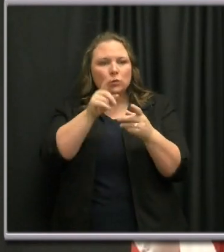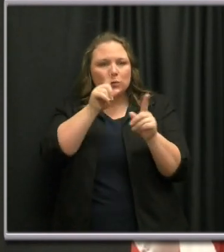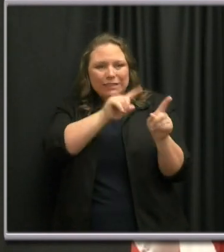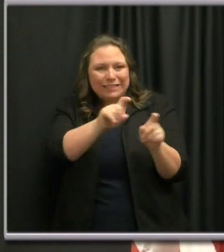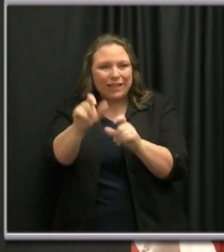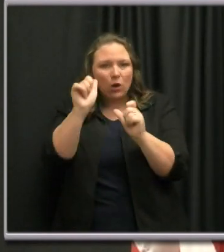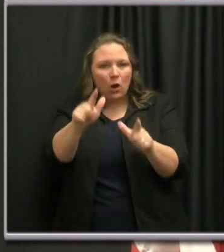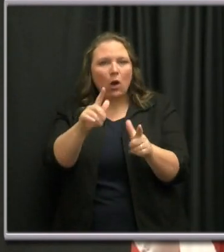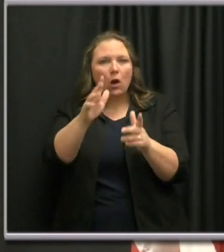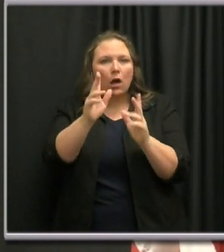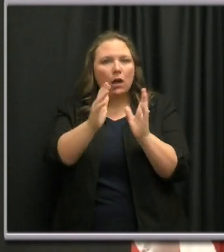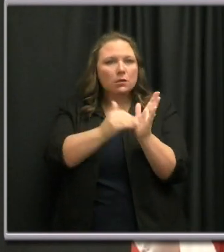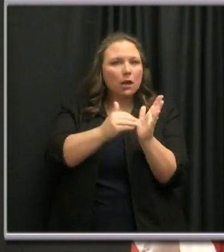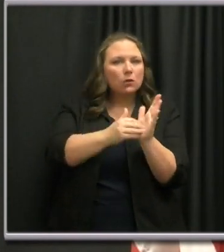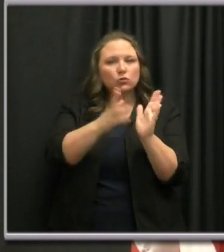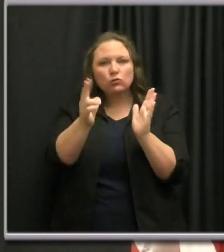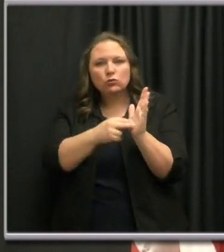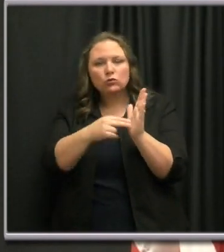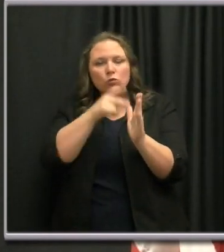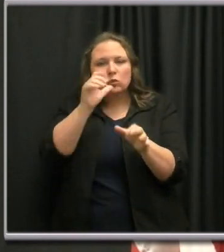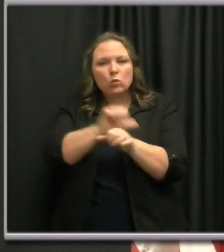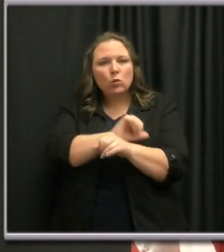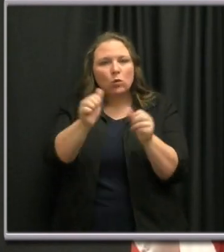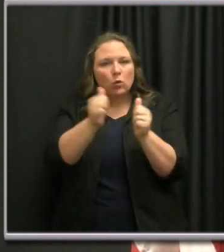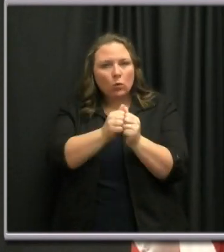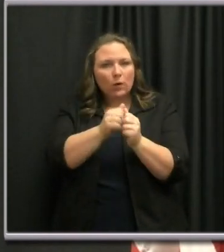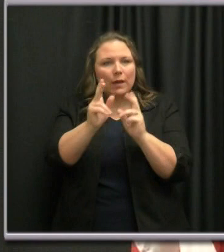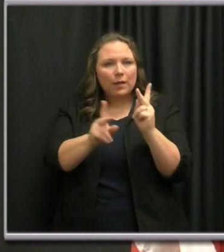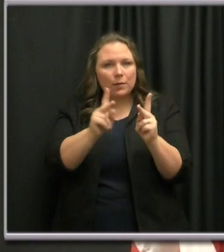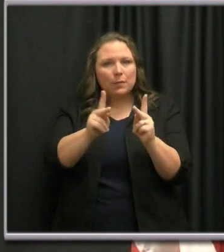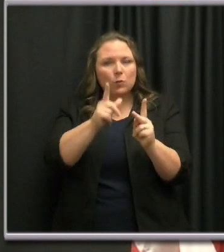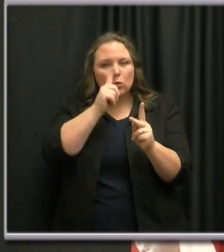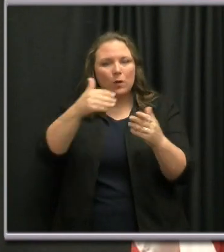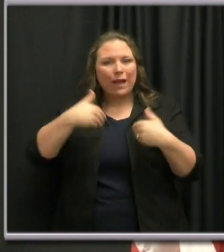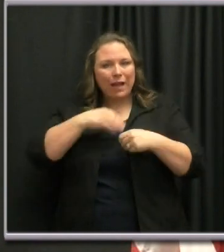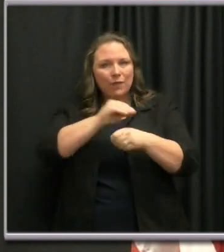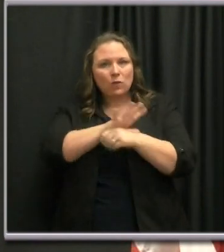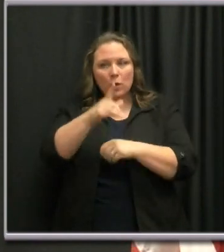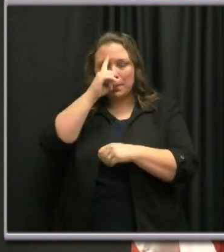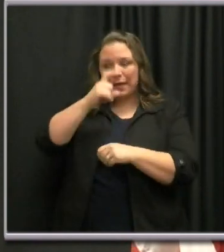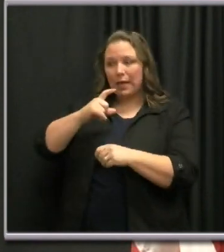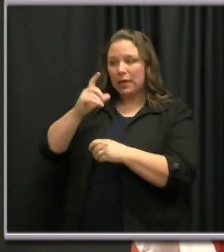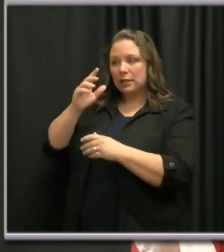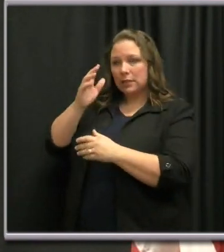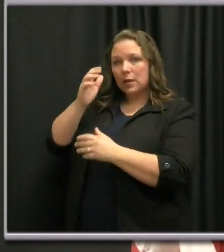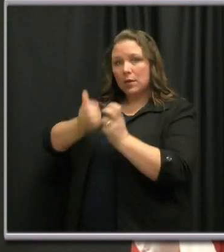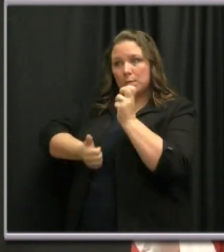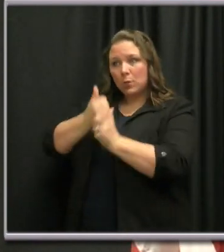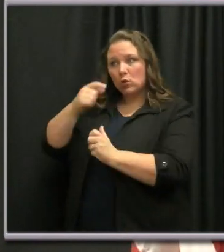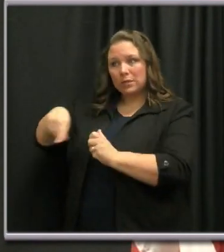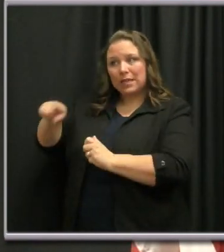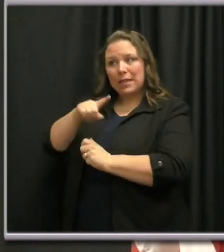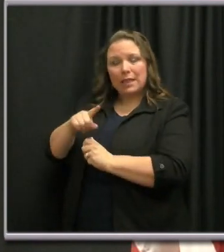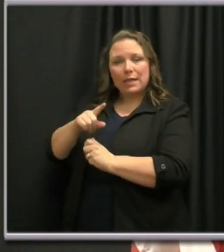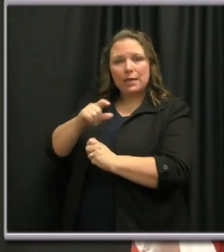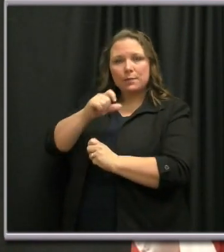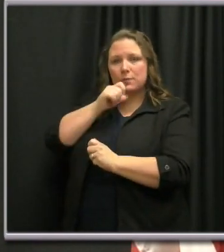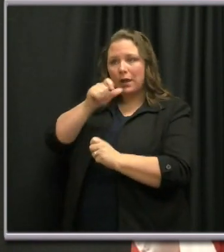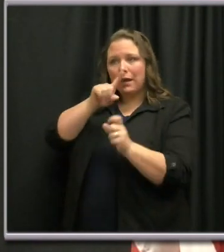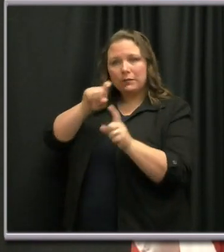have COVID-19? From my understanding, from healthcare workers, they're not being tested unless they have a lot of bad